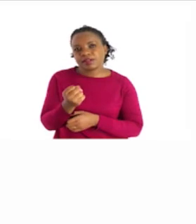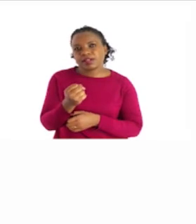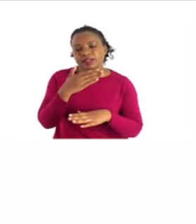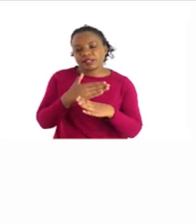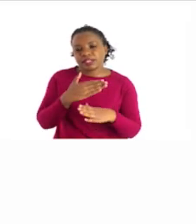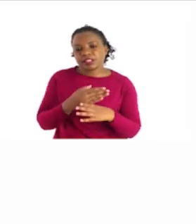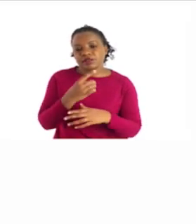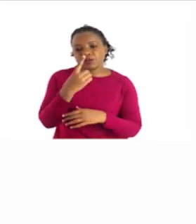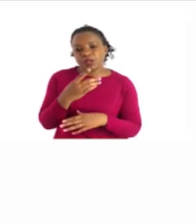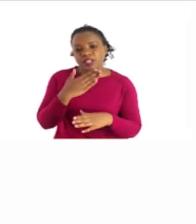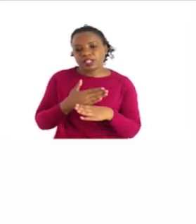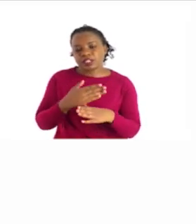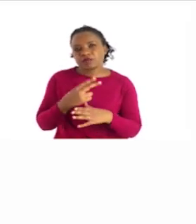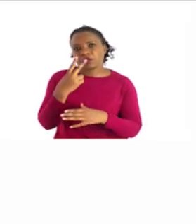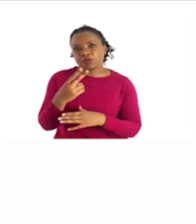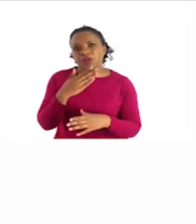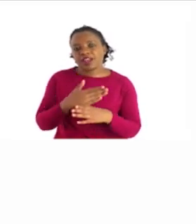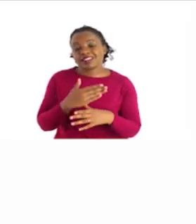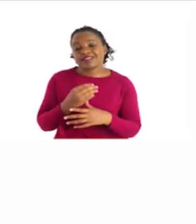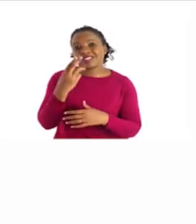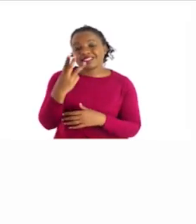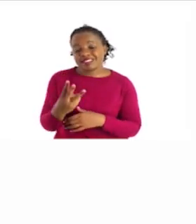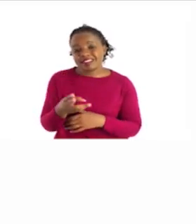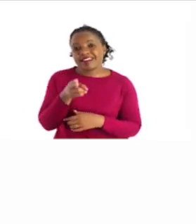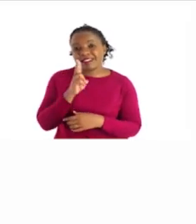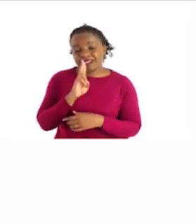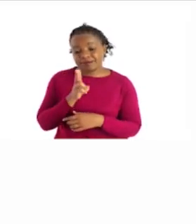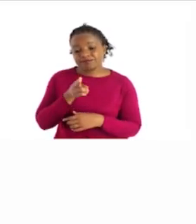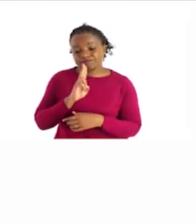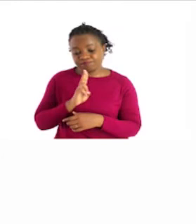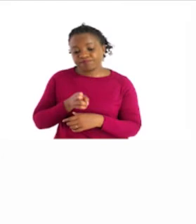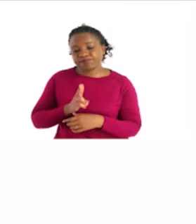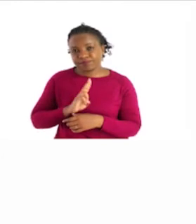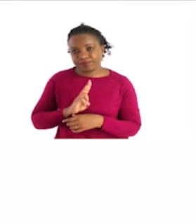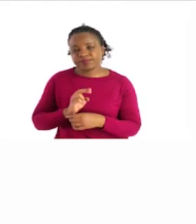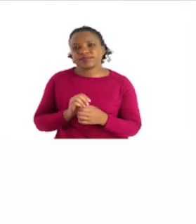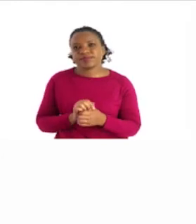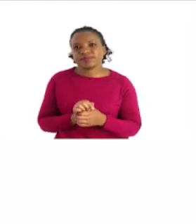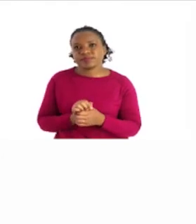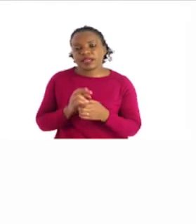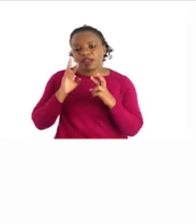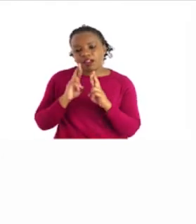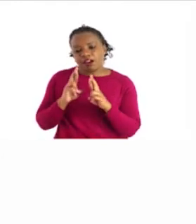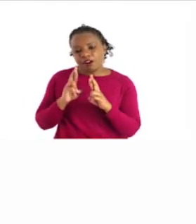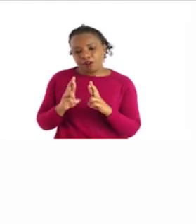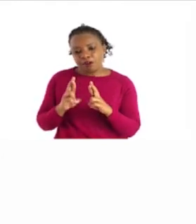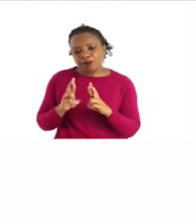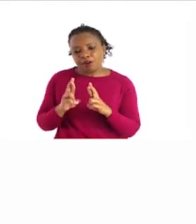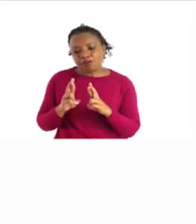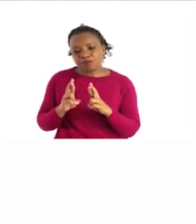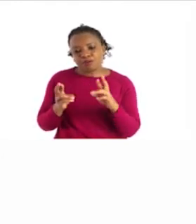there is a memorandum for the activities that I've given you. I hope that you are not going